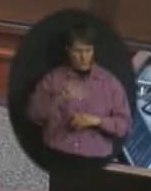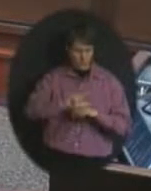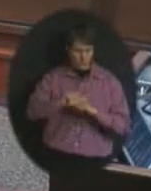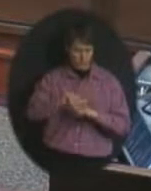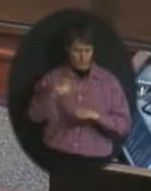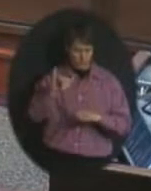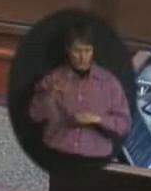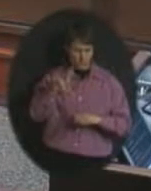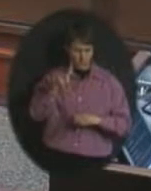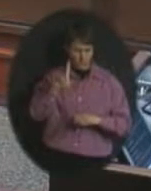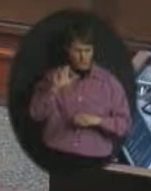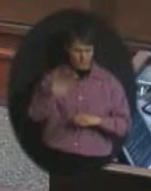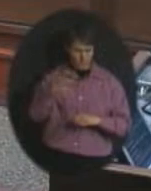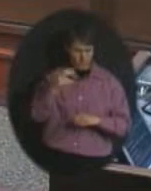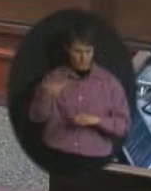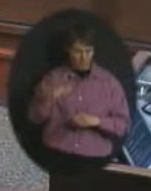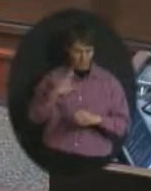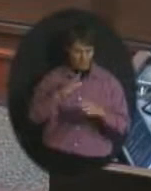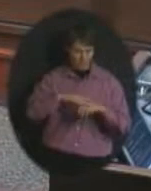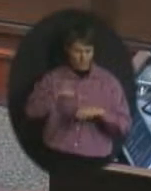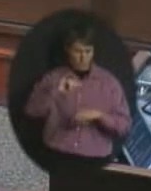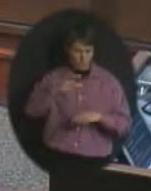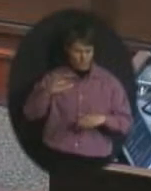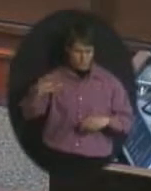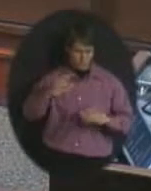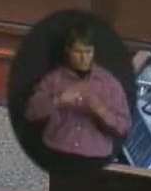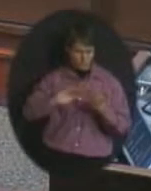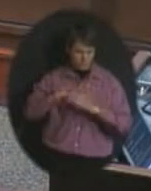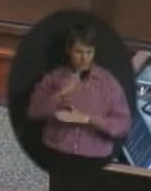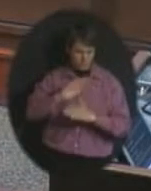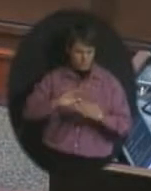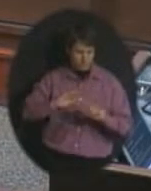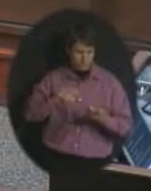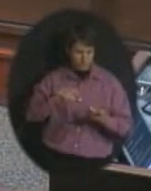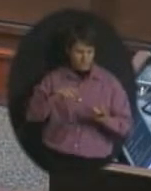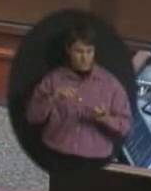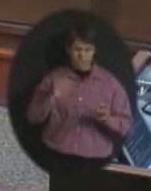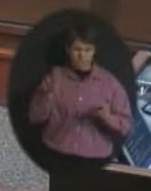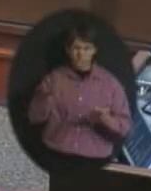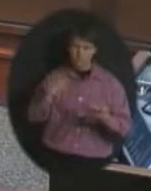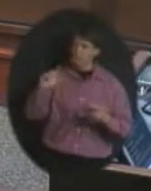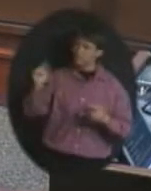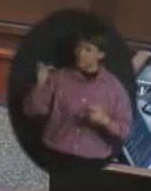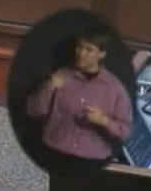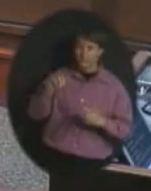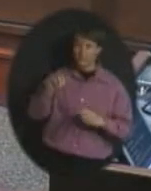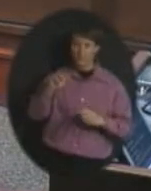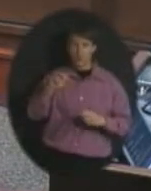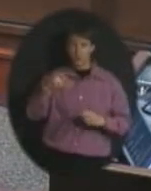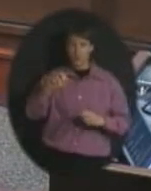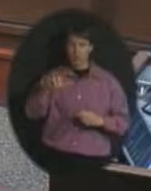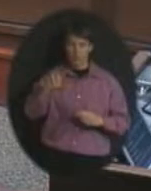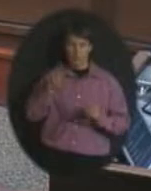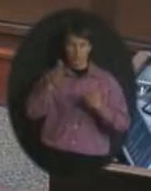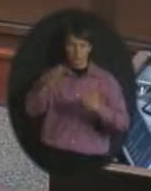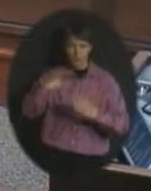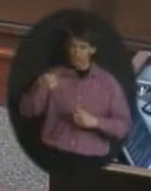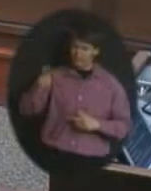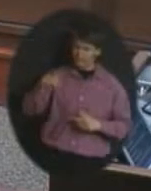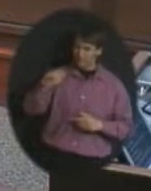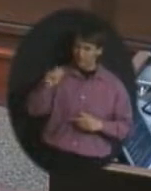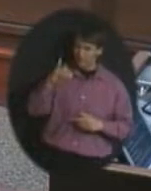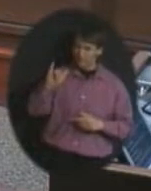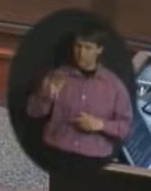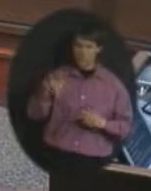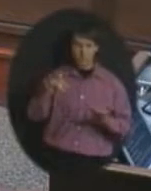on the Johnson County Community College campus as presented. Second. Ms. Hibbs, I have a motion by Mr. Poland and a second by Ms. Ashley. Would you call